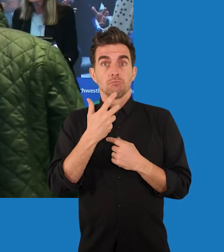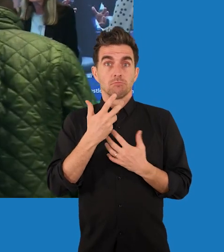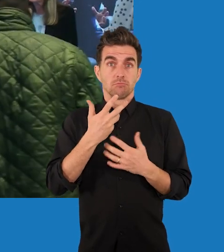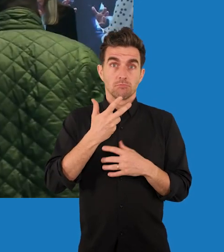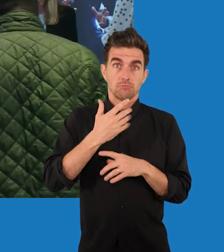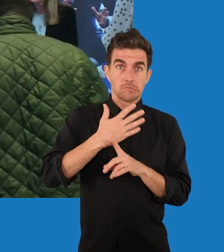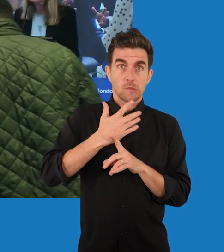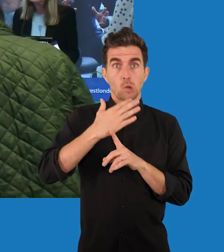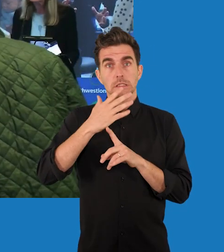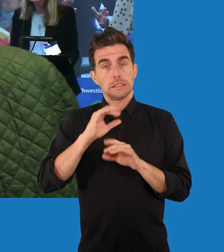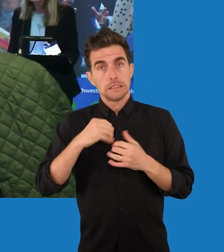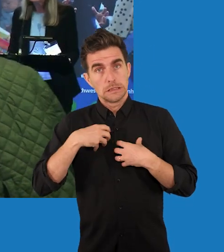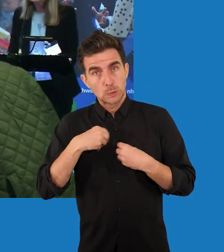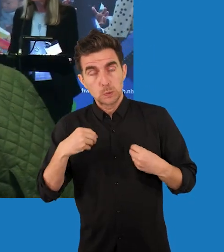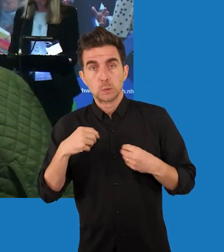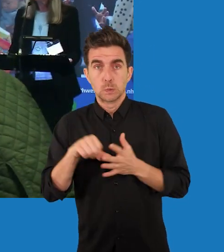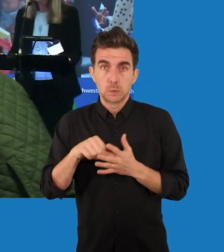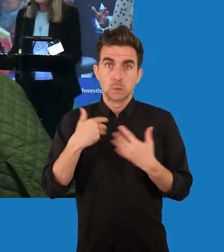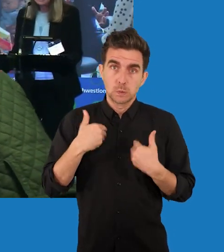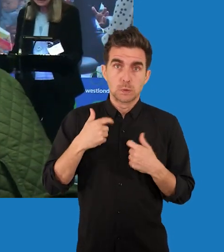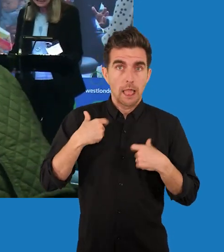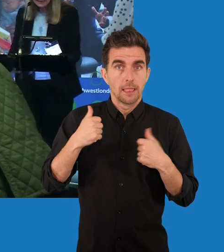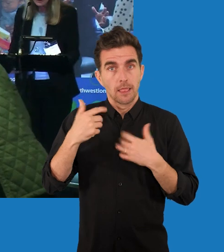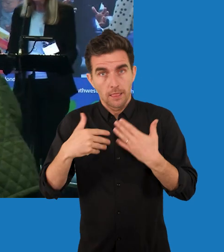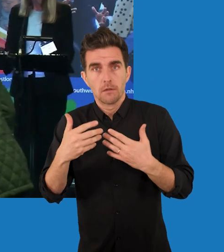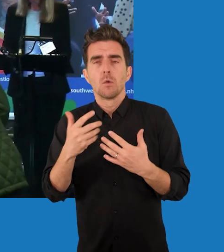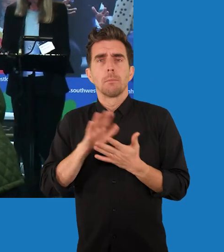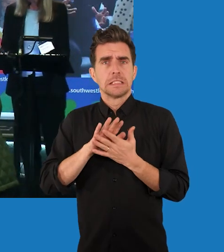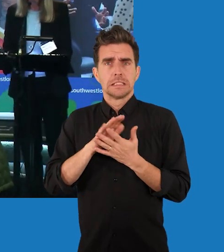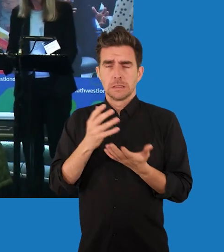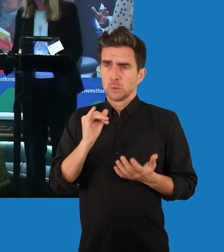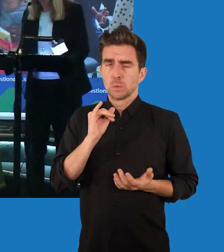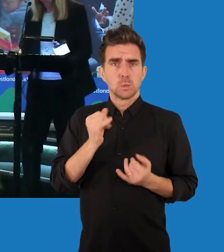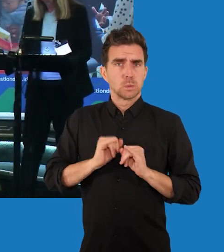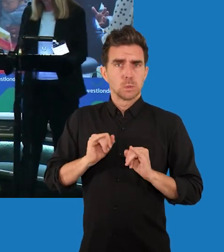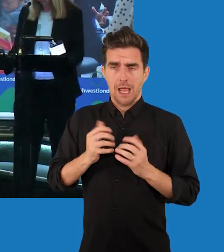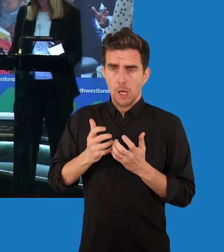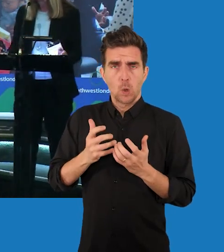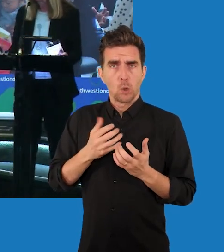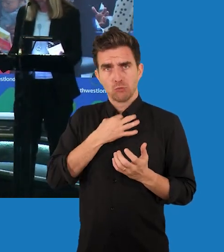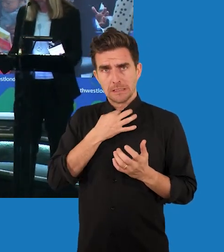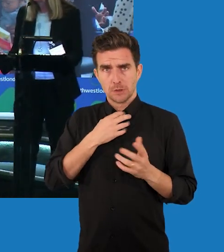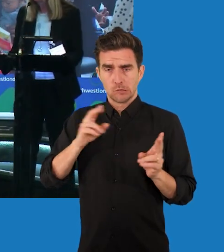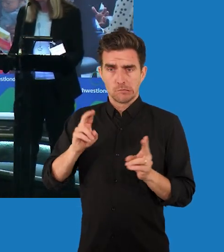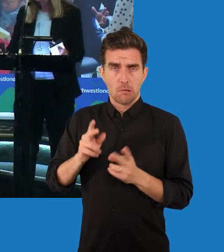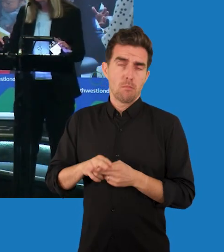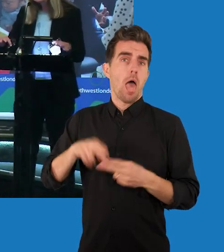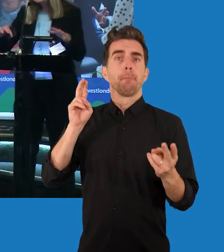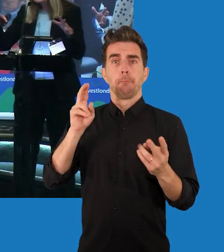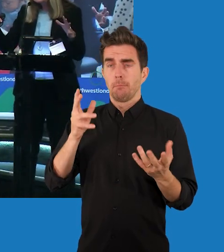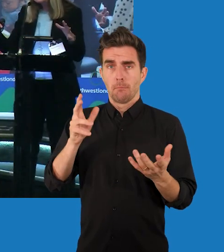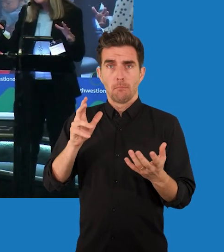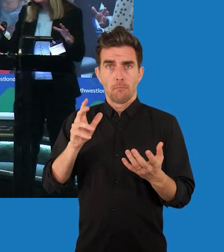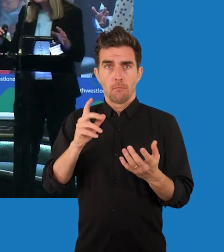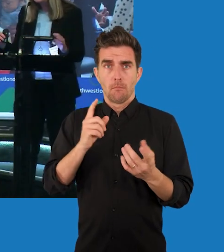with moderate or severe frailty, you can understand how that might lead to some people's